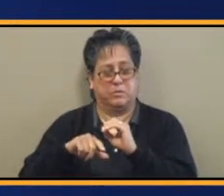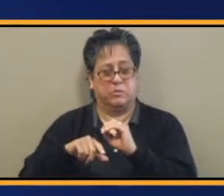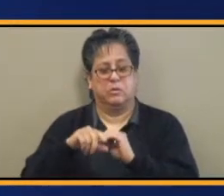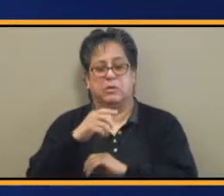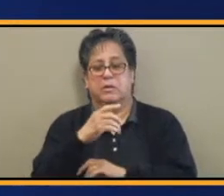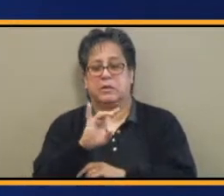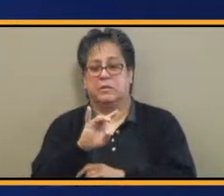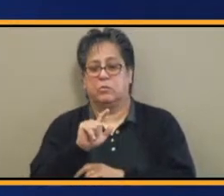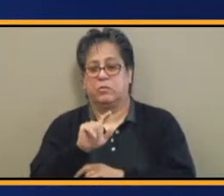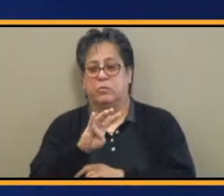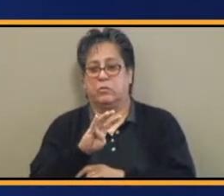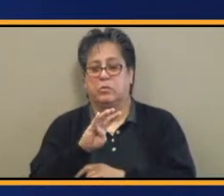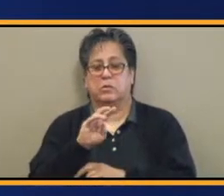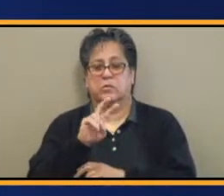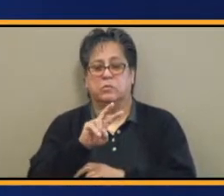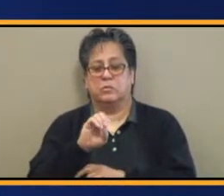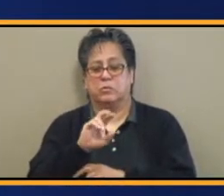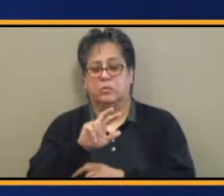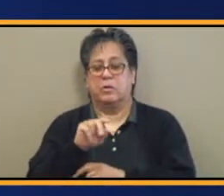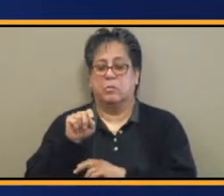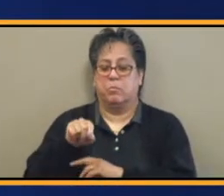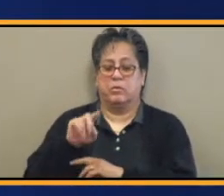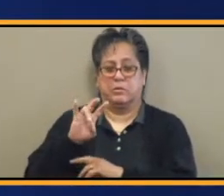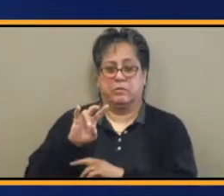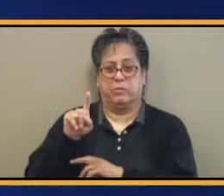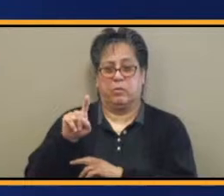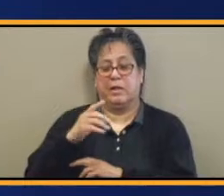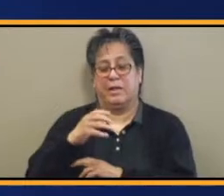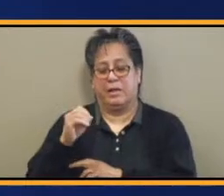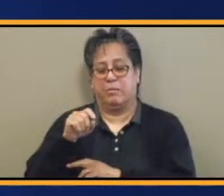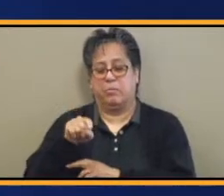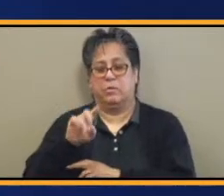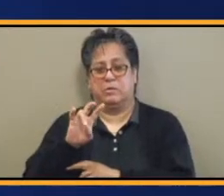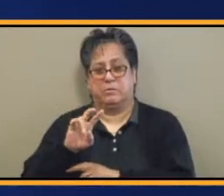number 24-2203, under 551.071 and